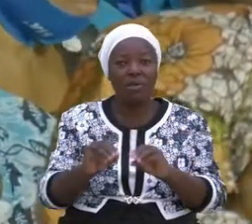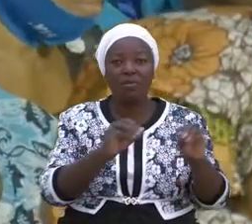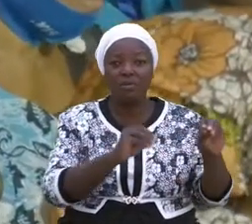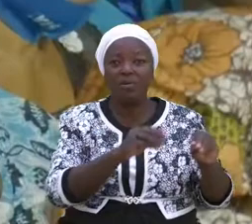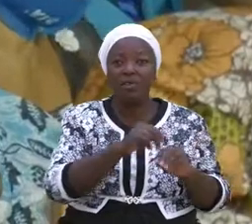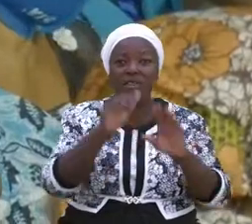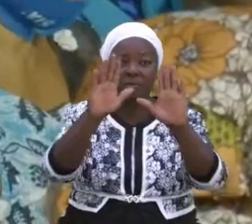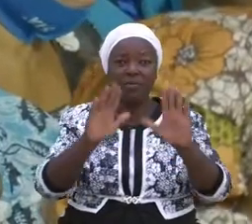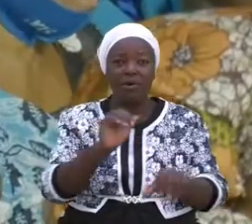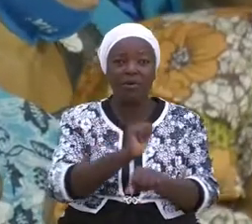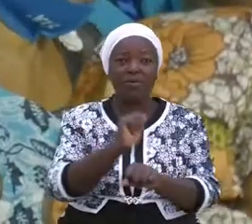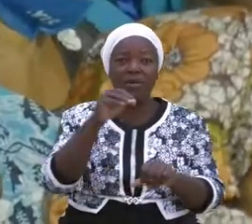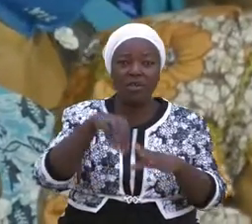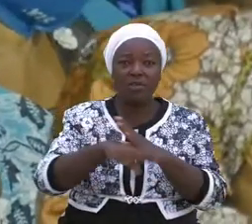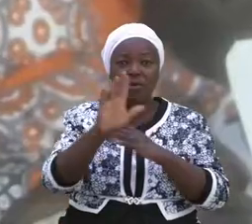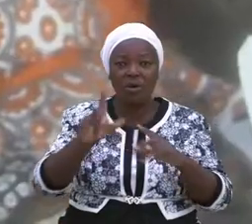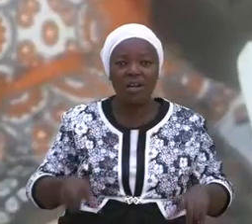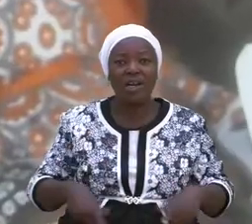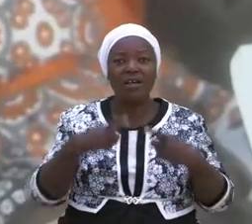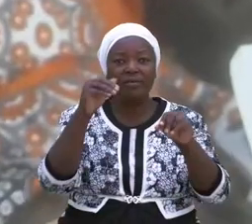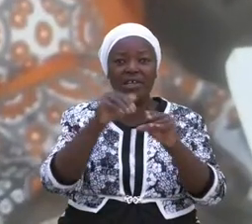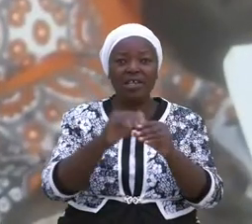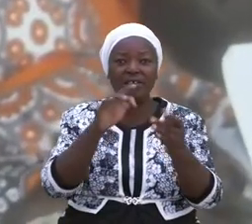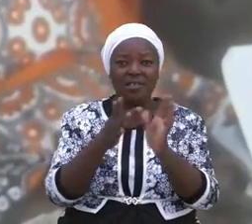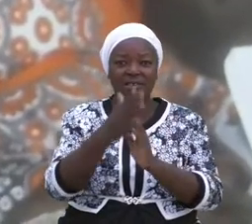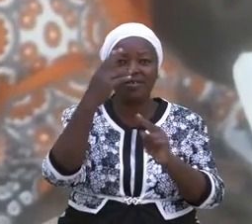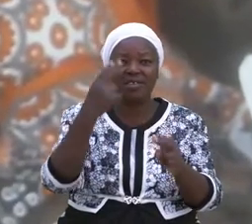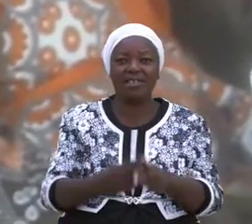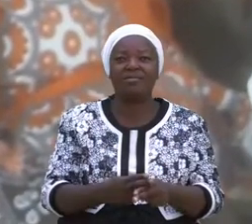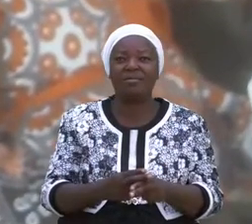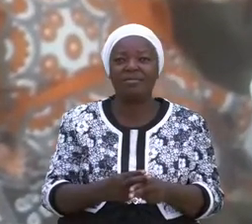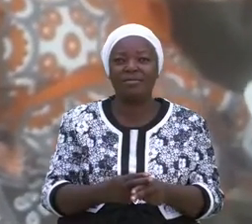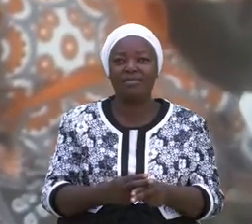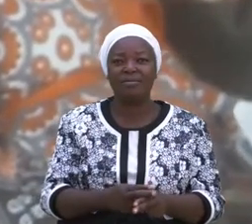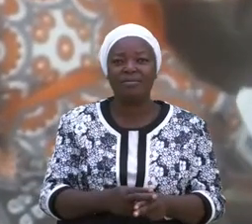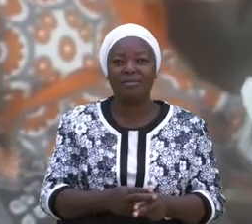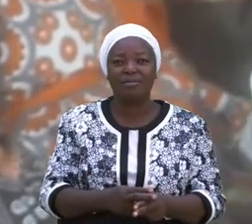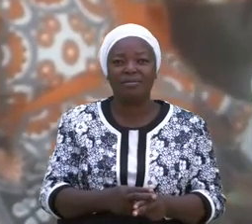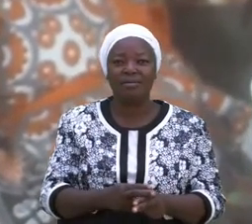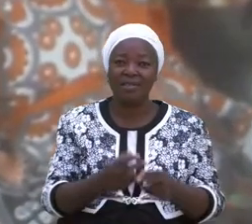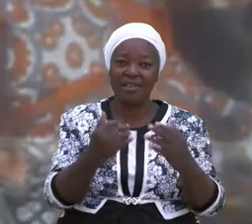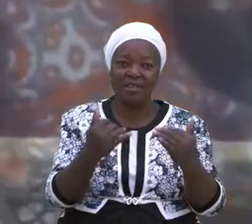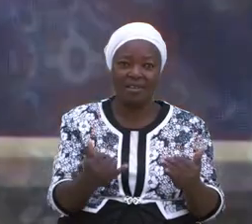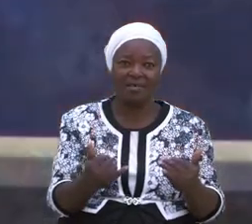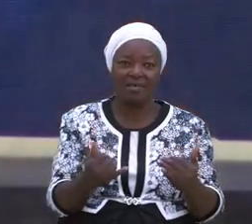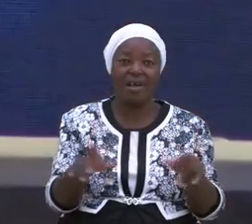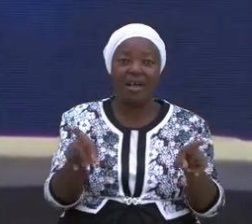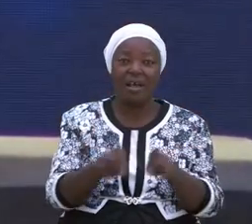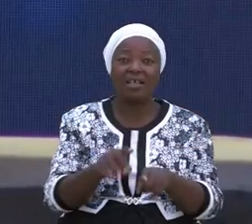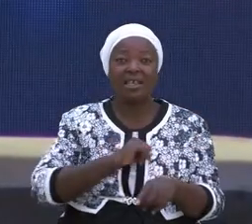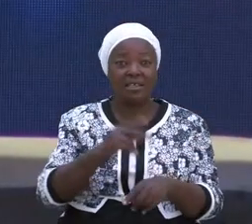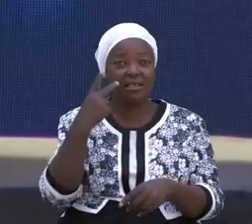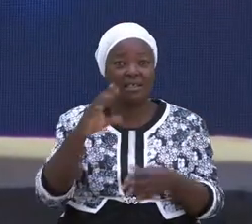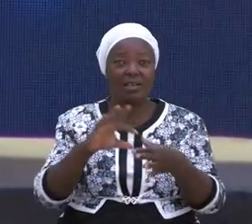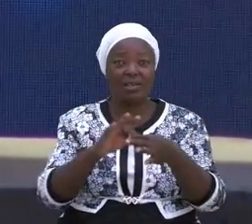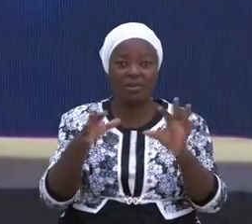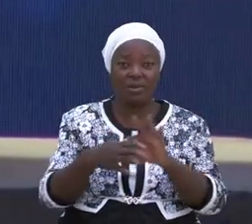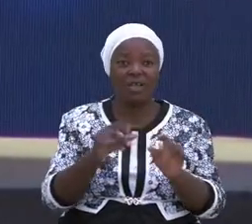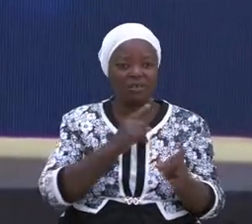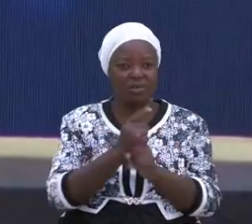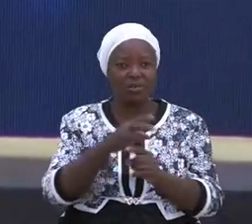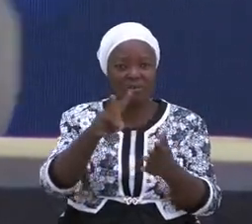miracle into your life in Jesus' name. Now, as I look at the story, I just read the story to you